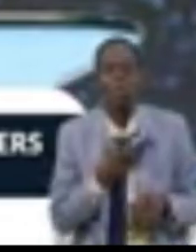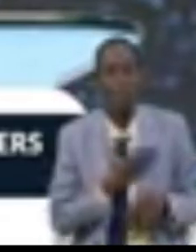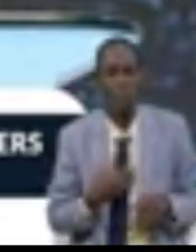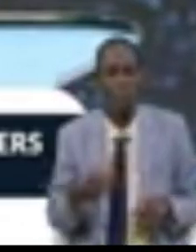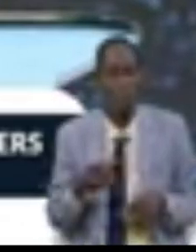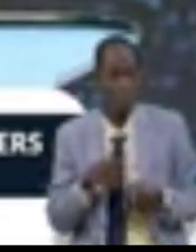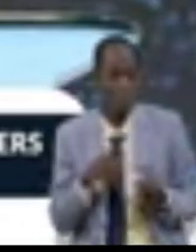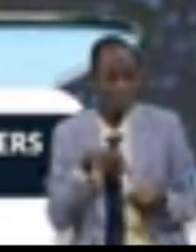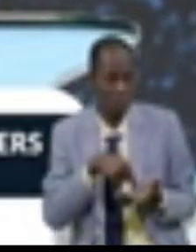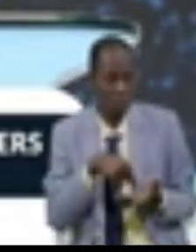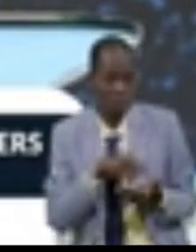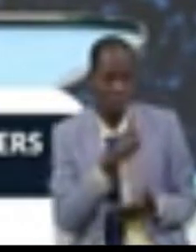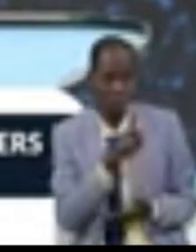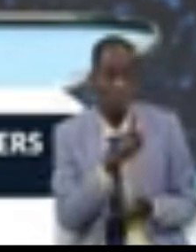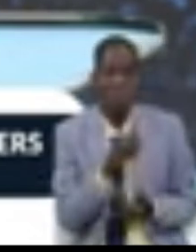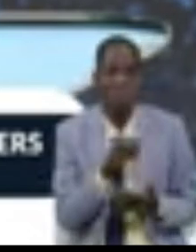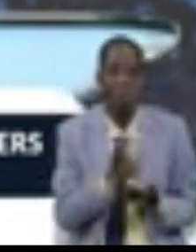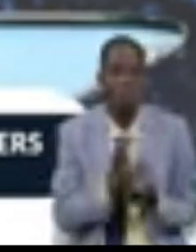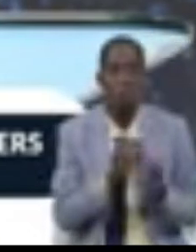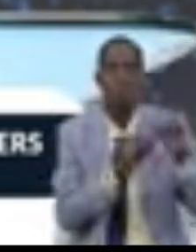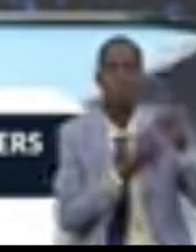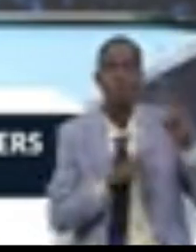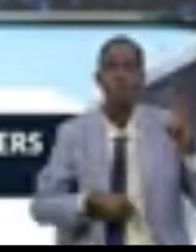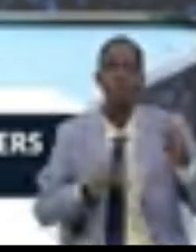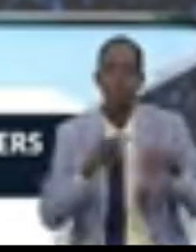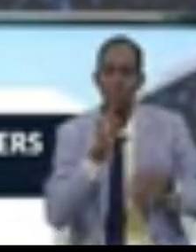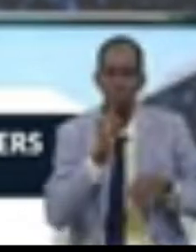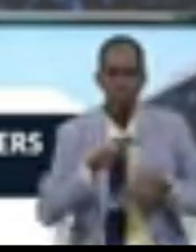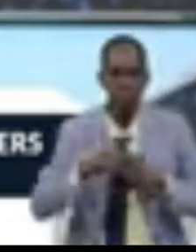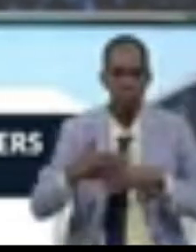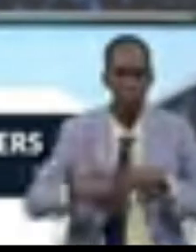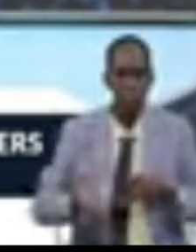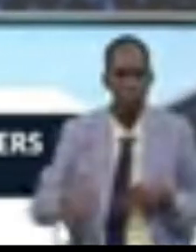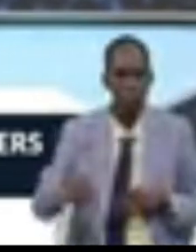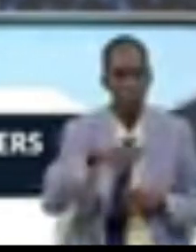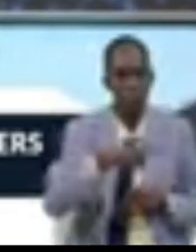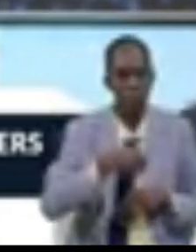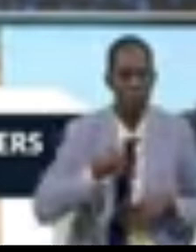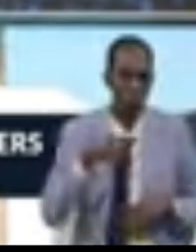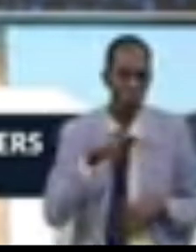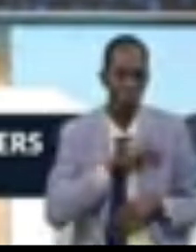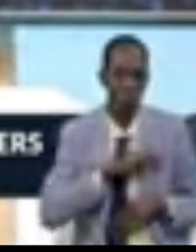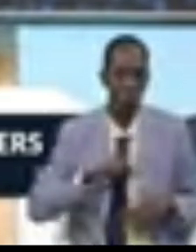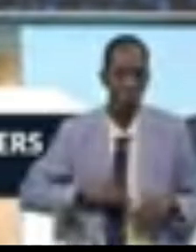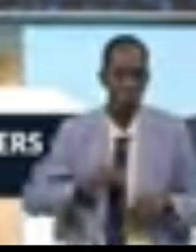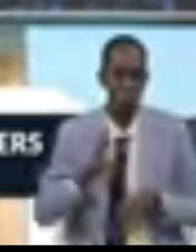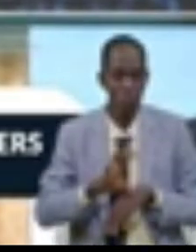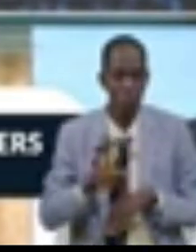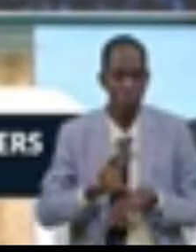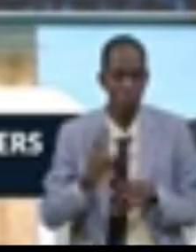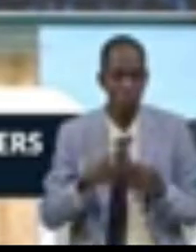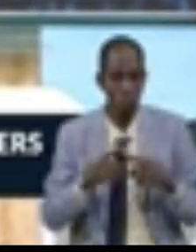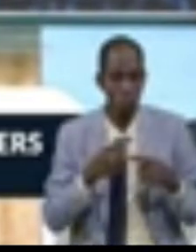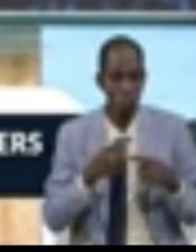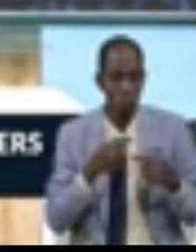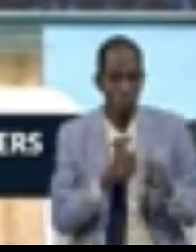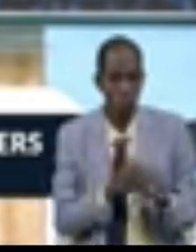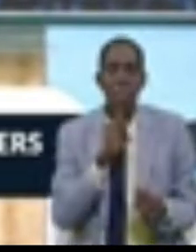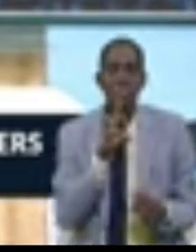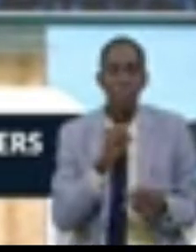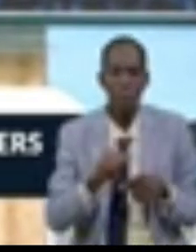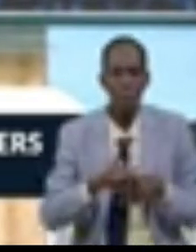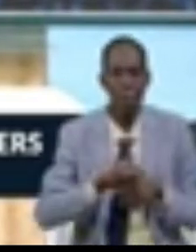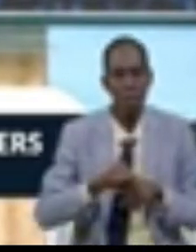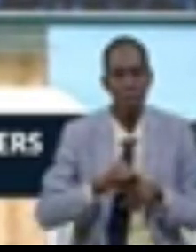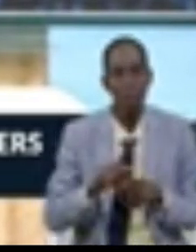it, but this one that the Lord is calling the members of the church to is practical